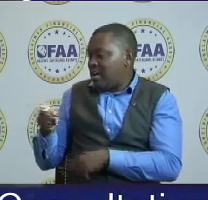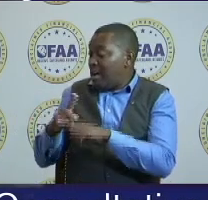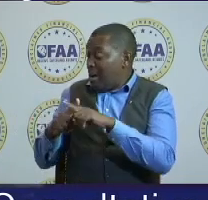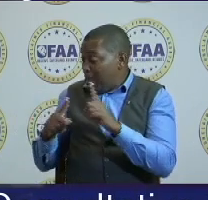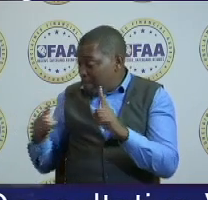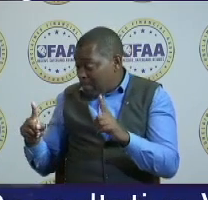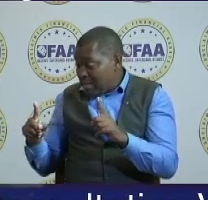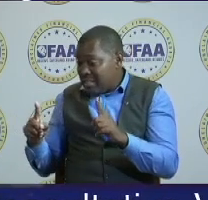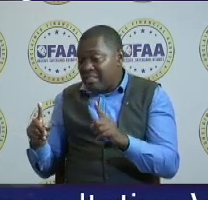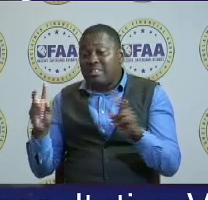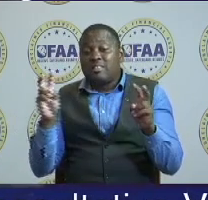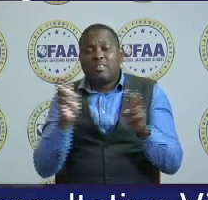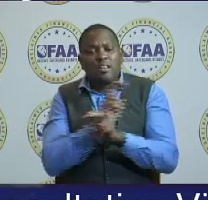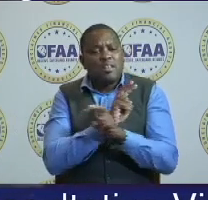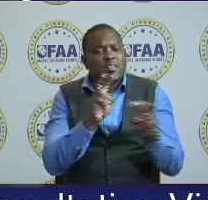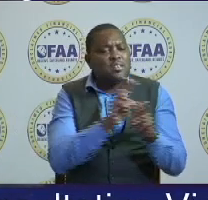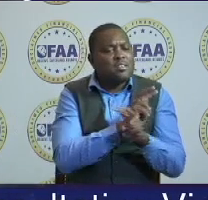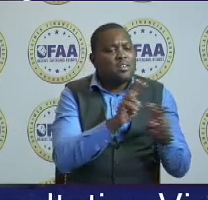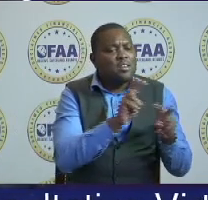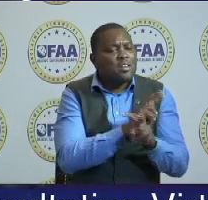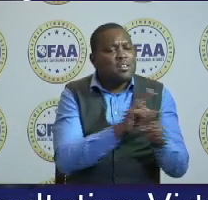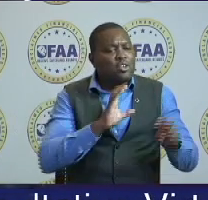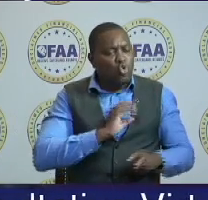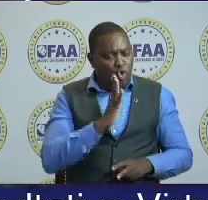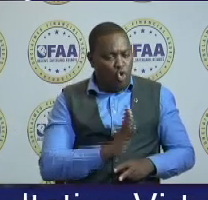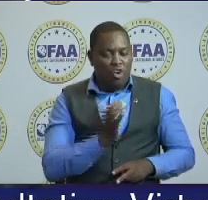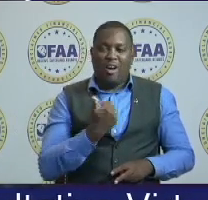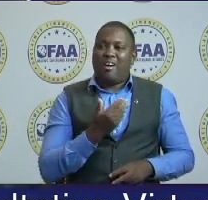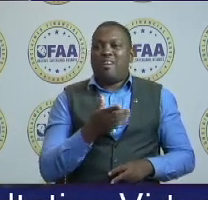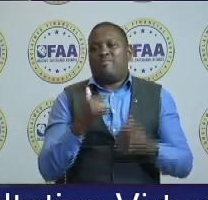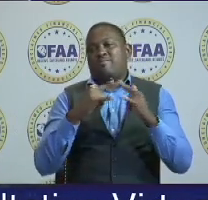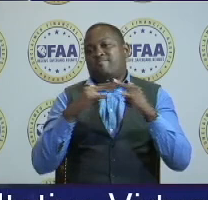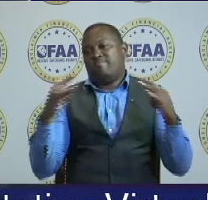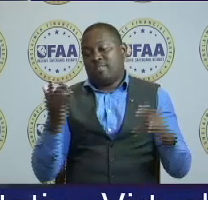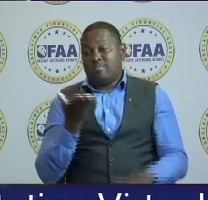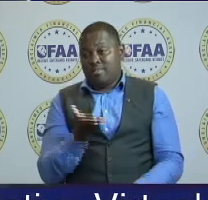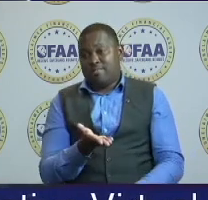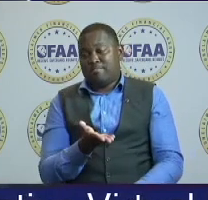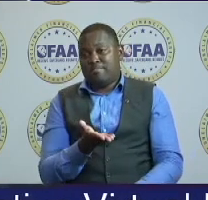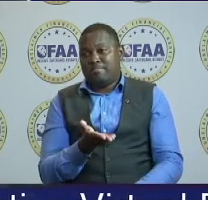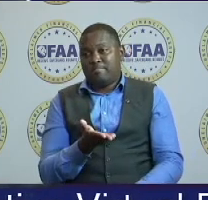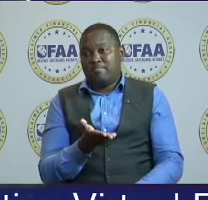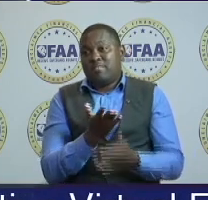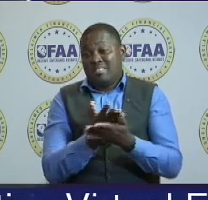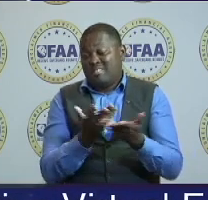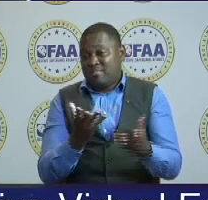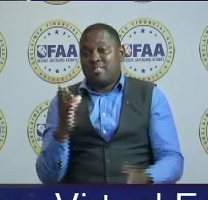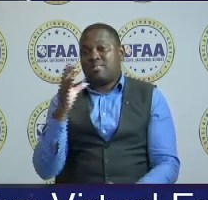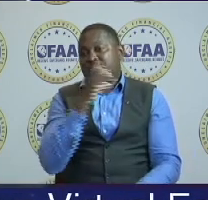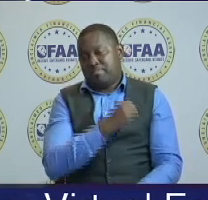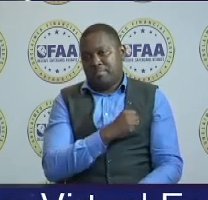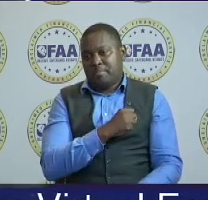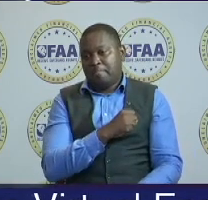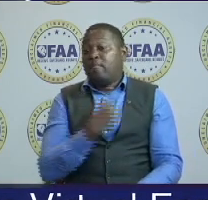undertaken at the point of opening the account, they have some gaps. And what we have done as the authority, we